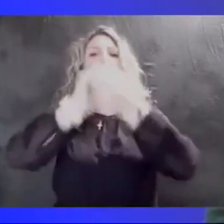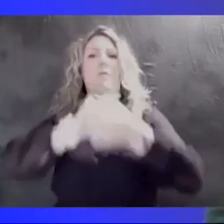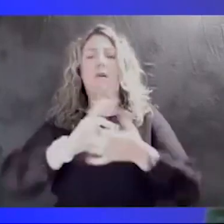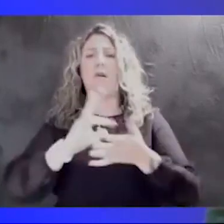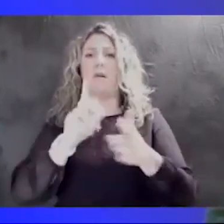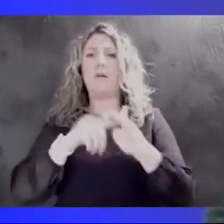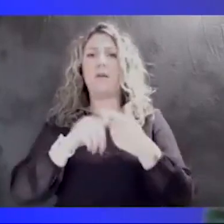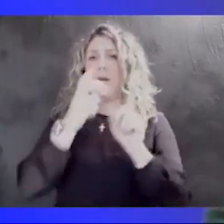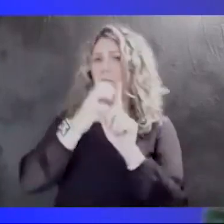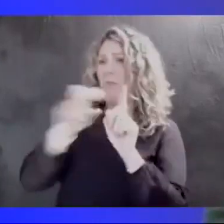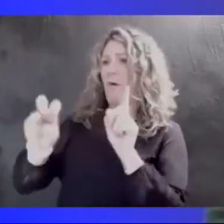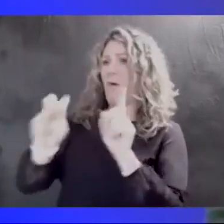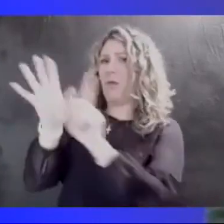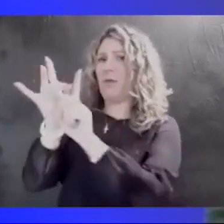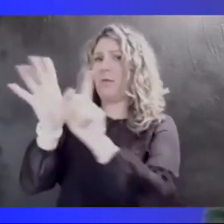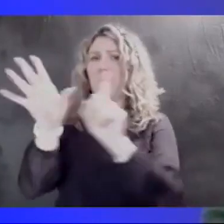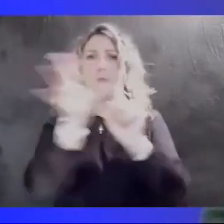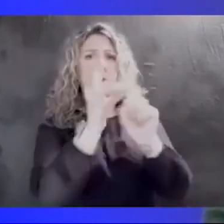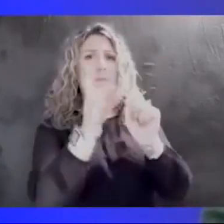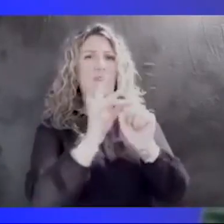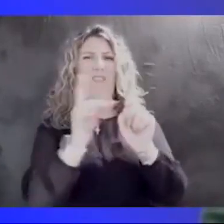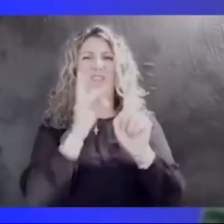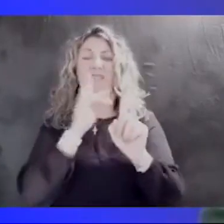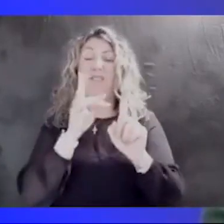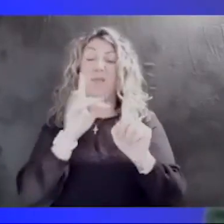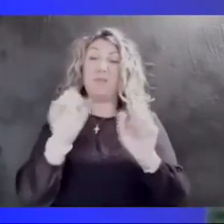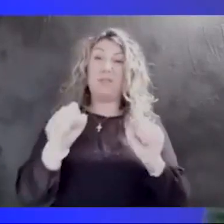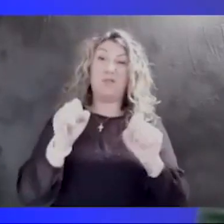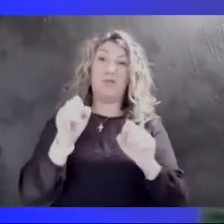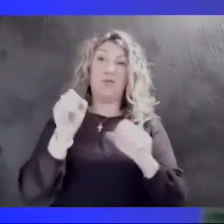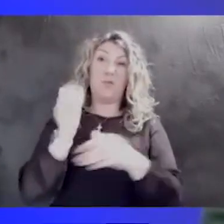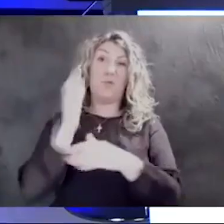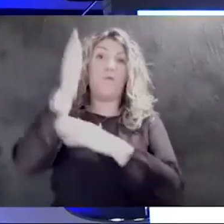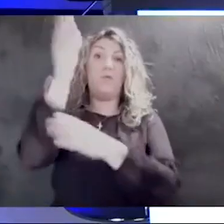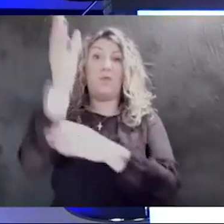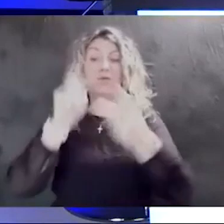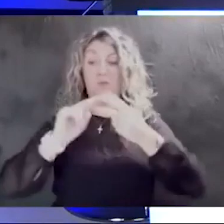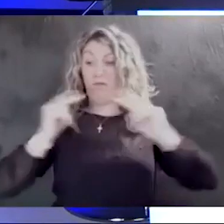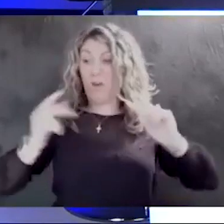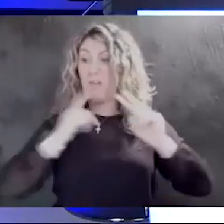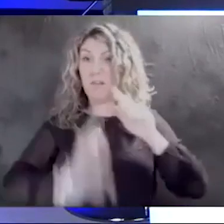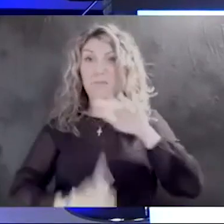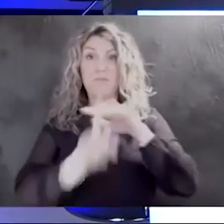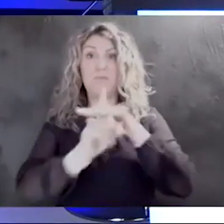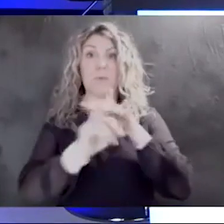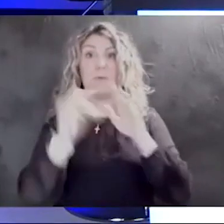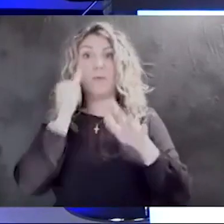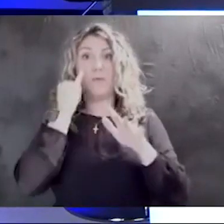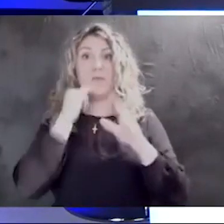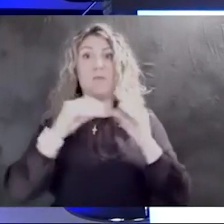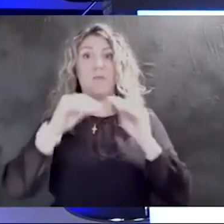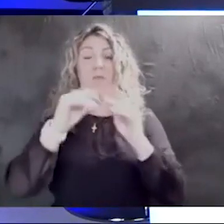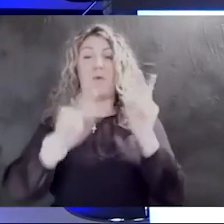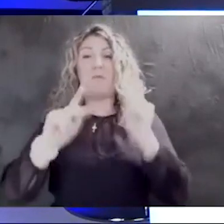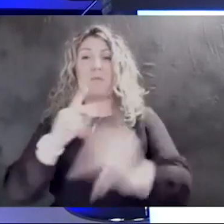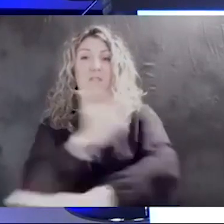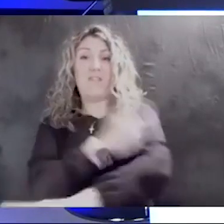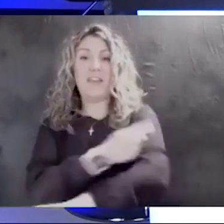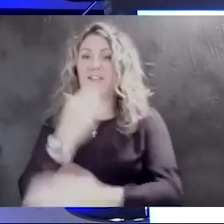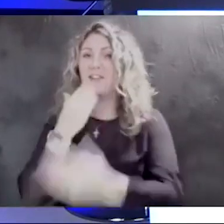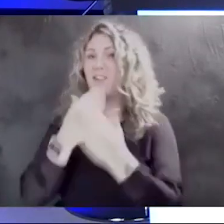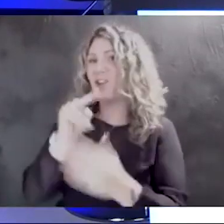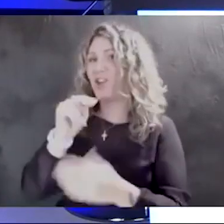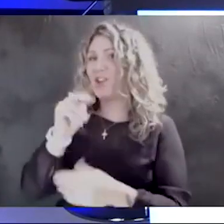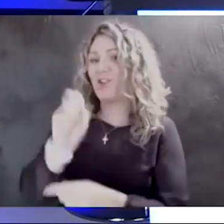from the potential for future variants if more people get vaccinated. Well, good news, everyone. Dr. Stites is